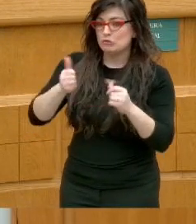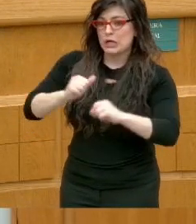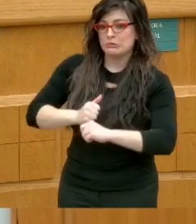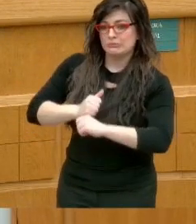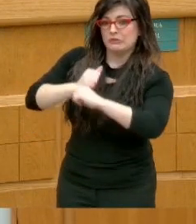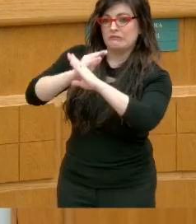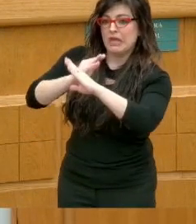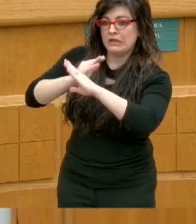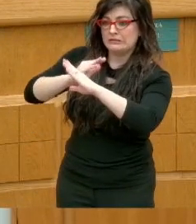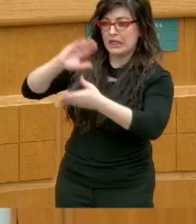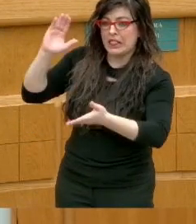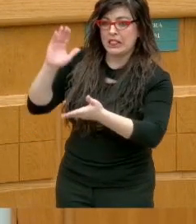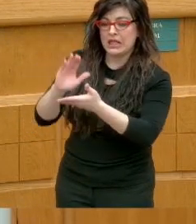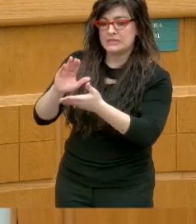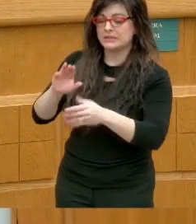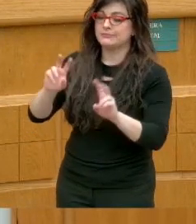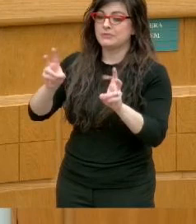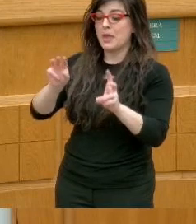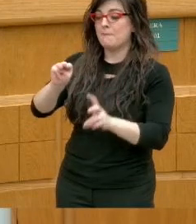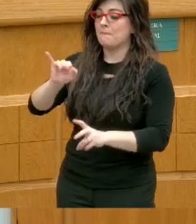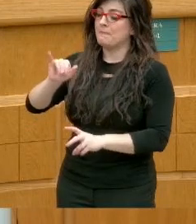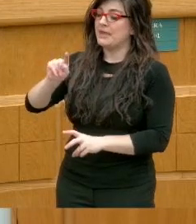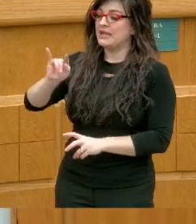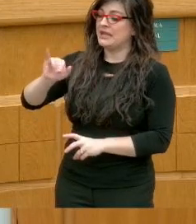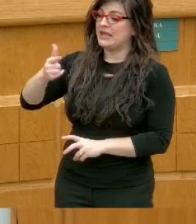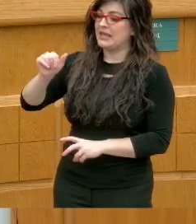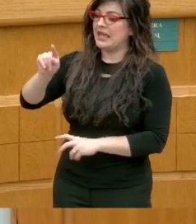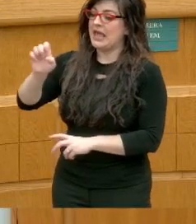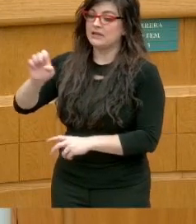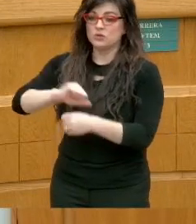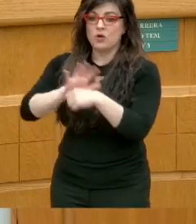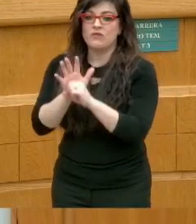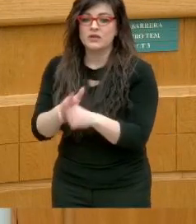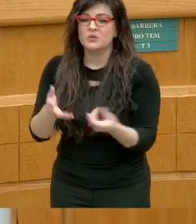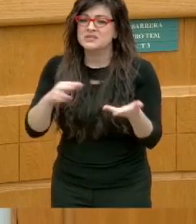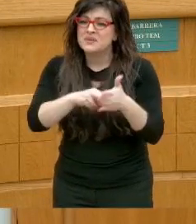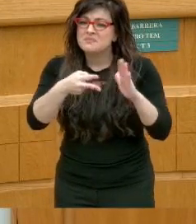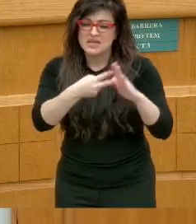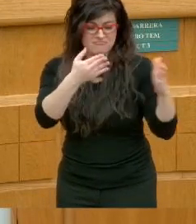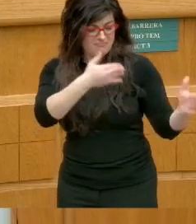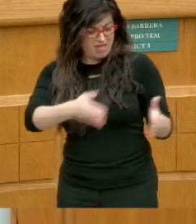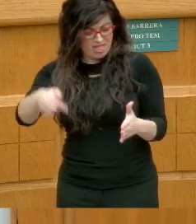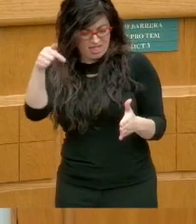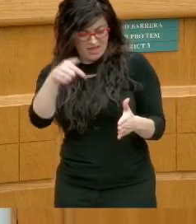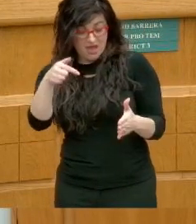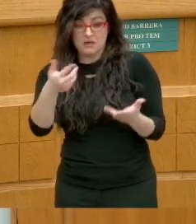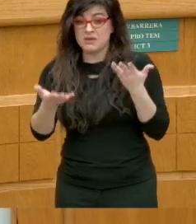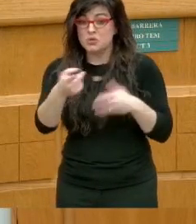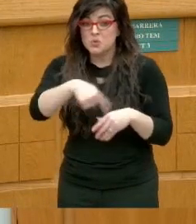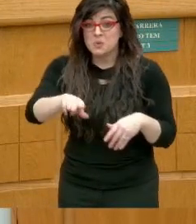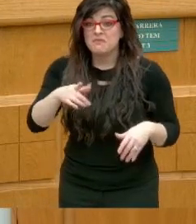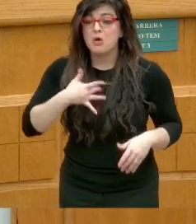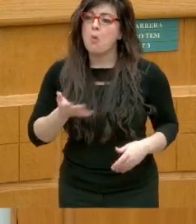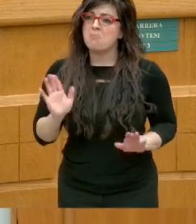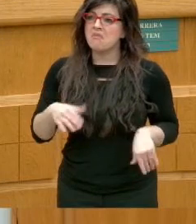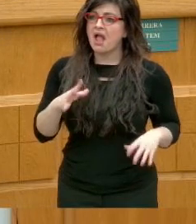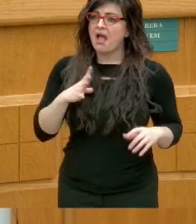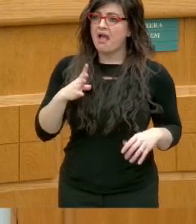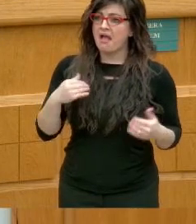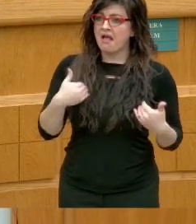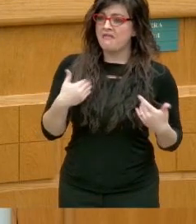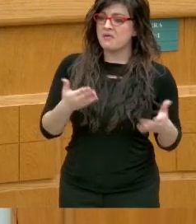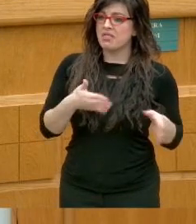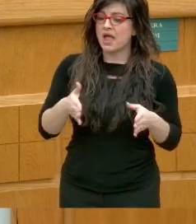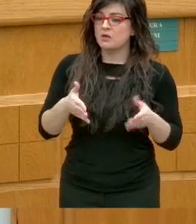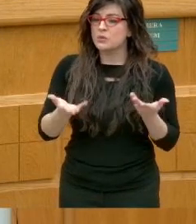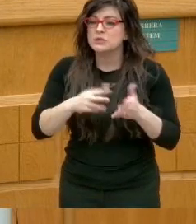does that actually mean? I think a lot of people here have a plan, but what does it mean to have a plan? It means you must look at the place where you work